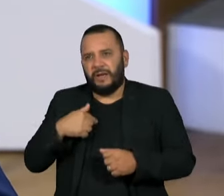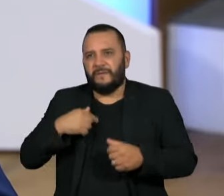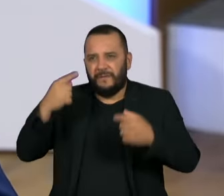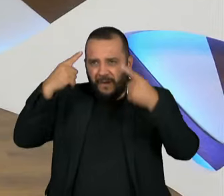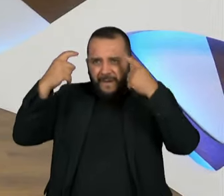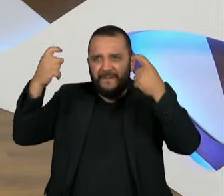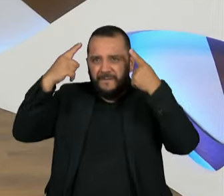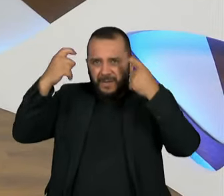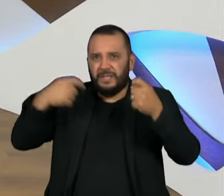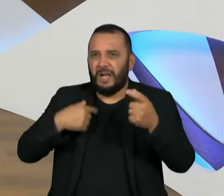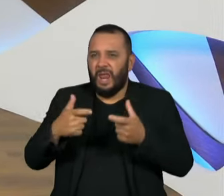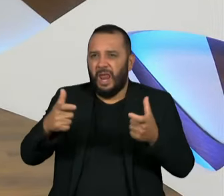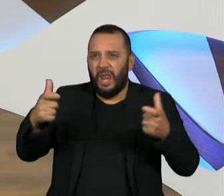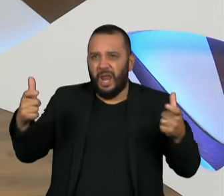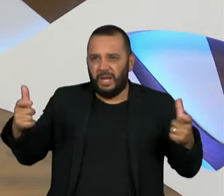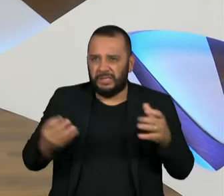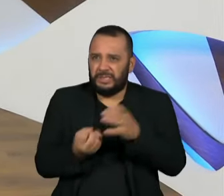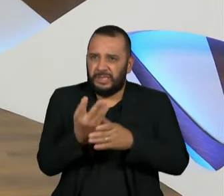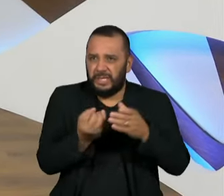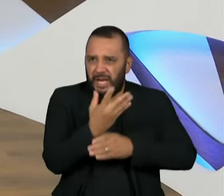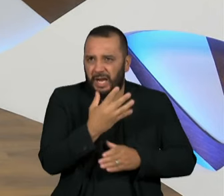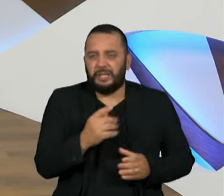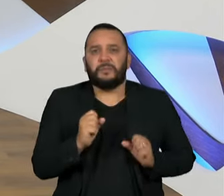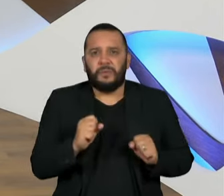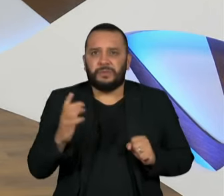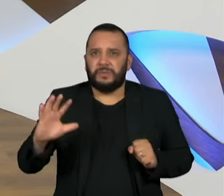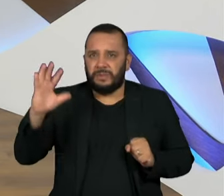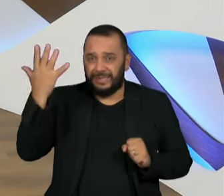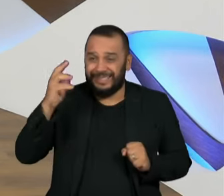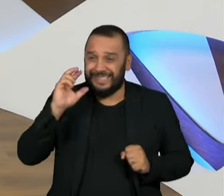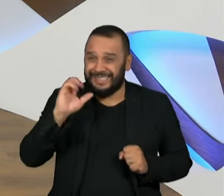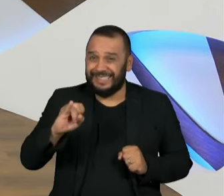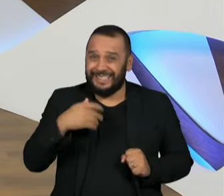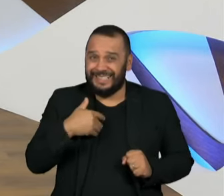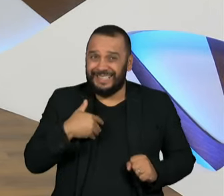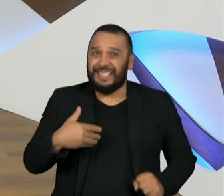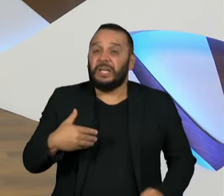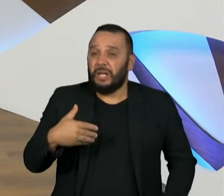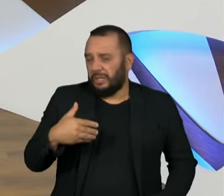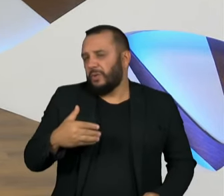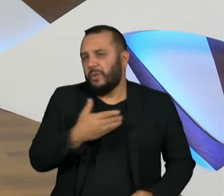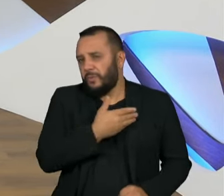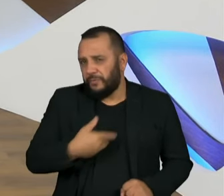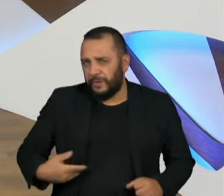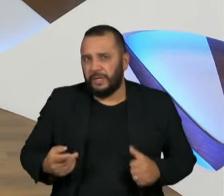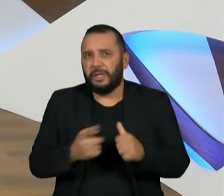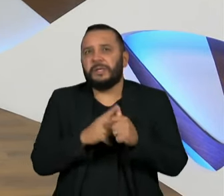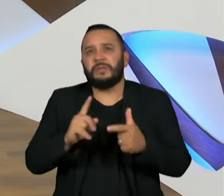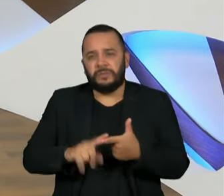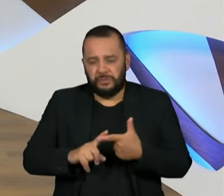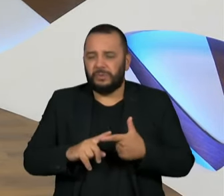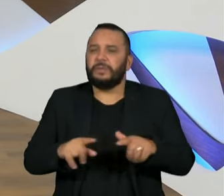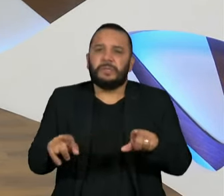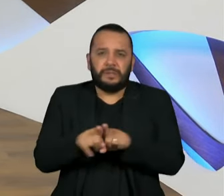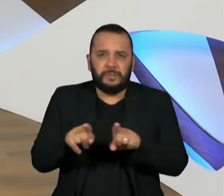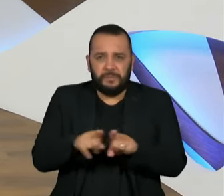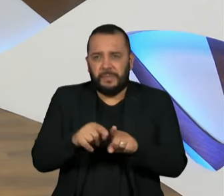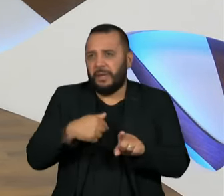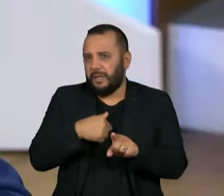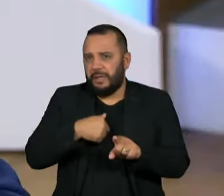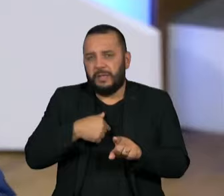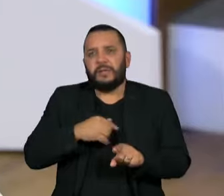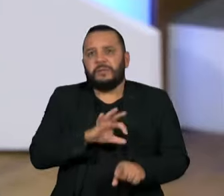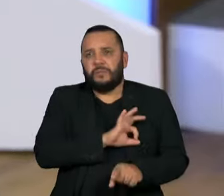itself. Because if agents of the state, if public authorities, people wearing a